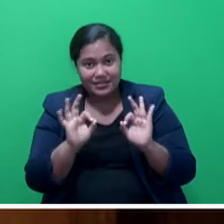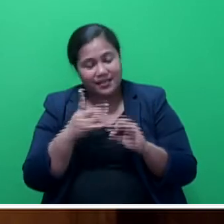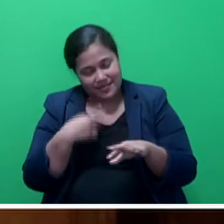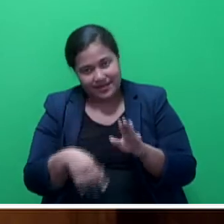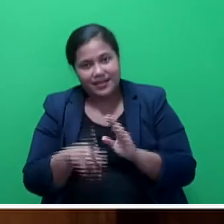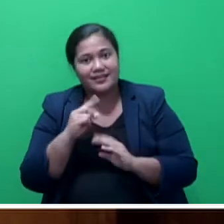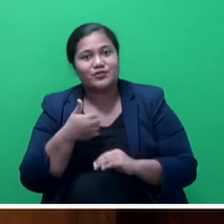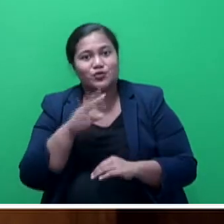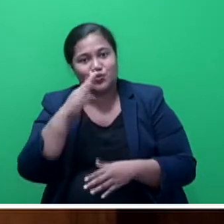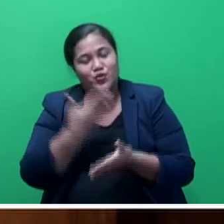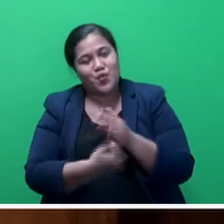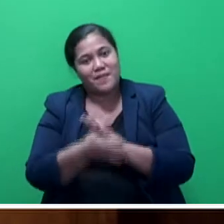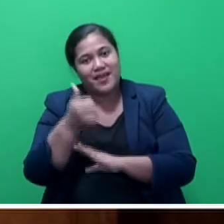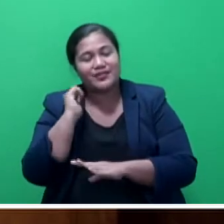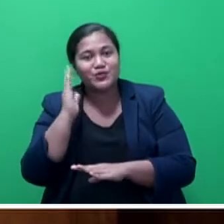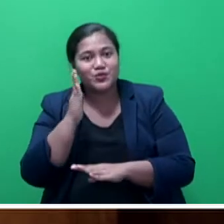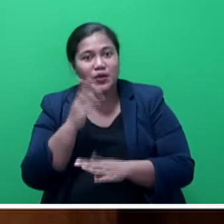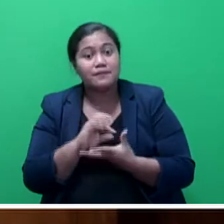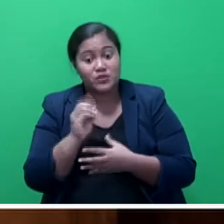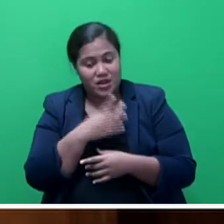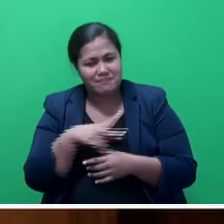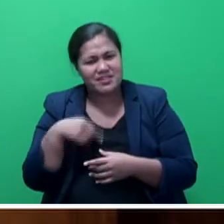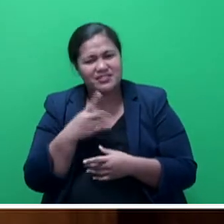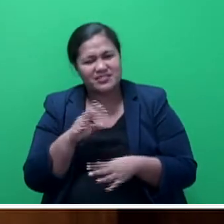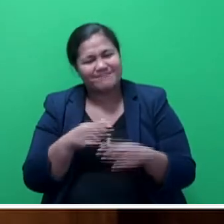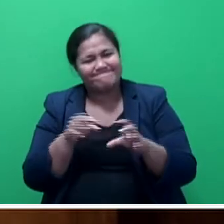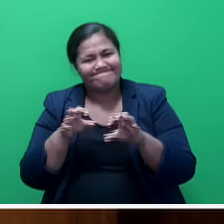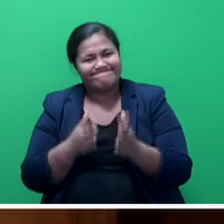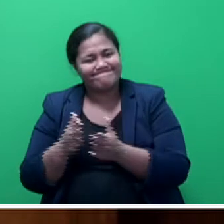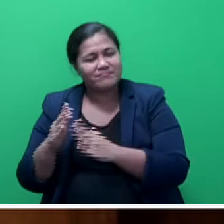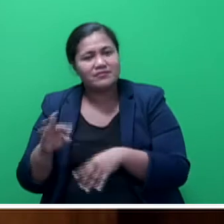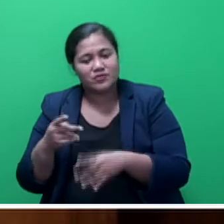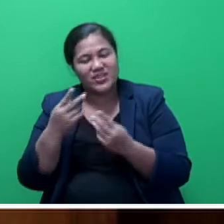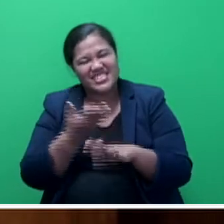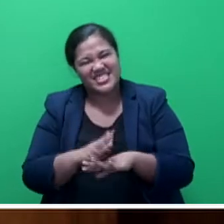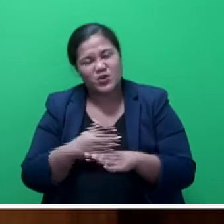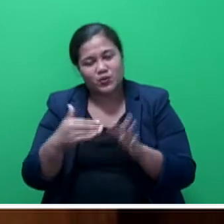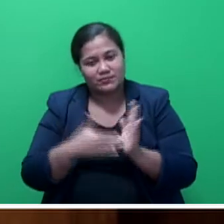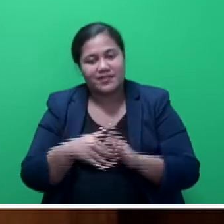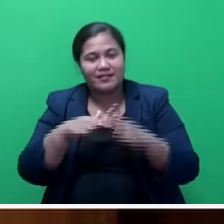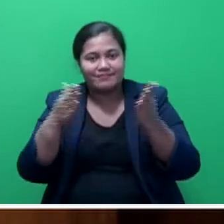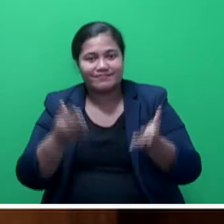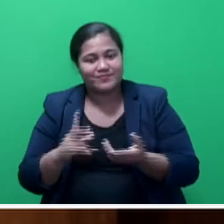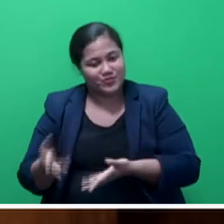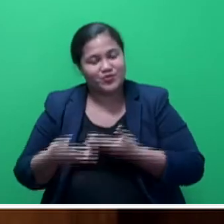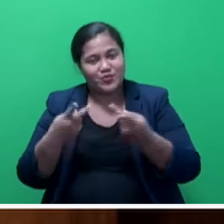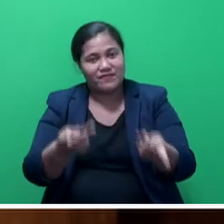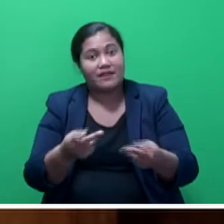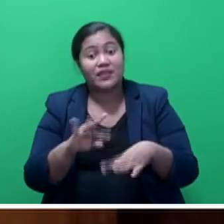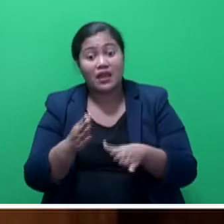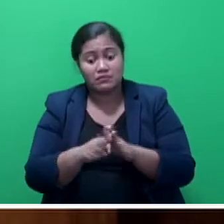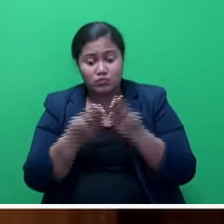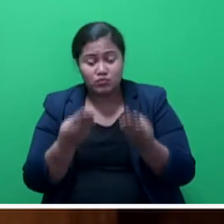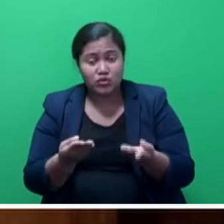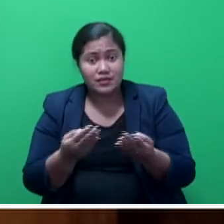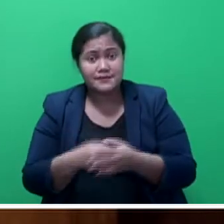furniture, and the Ministry is working in arranging for new furniture to be provided to these children. In terms of textbooks and stationery, I've been